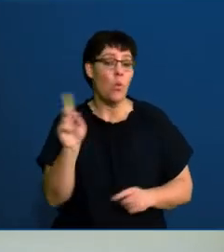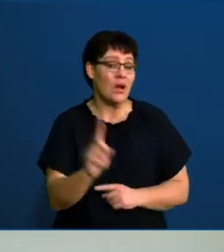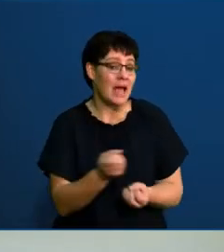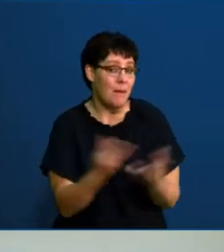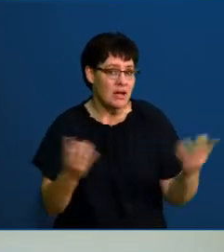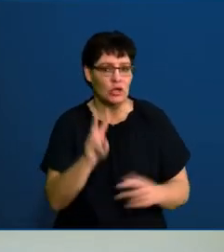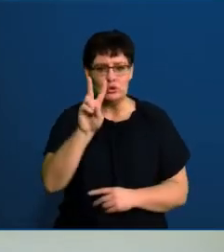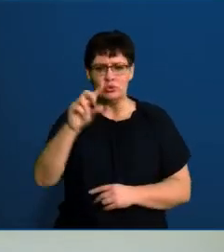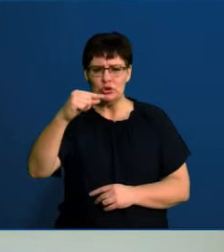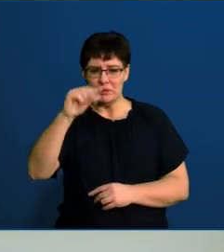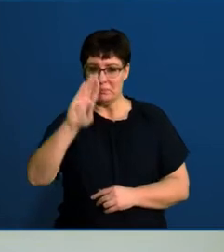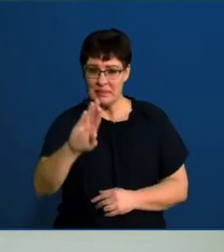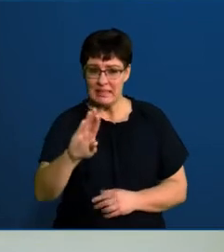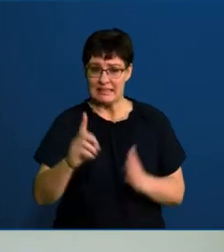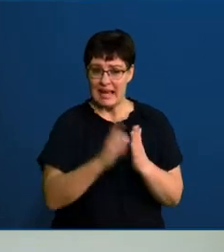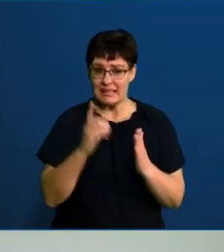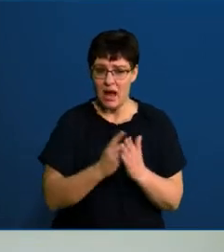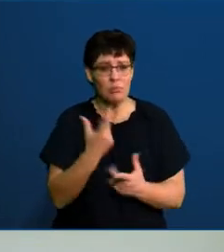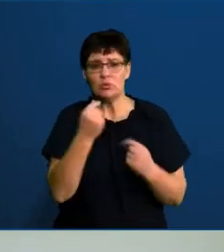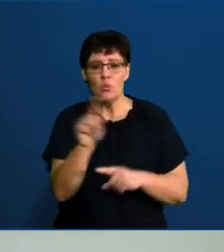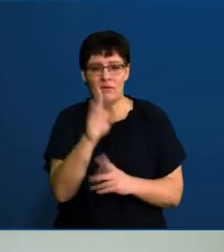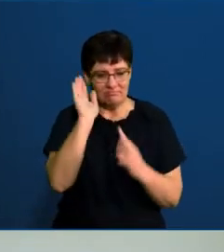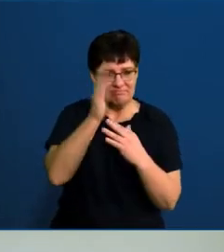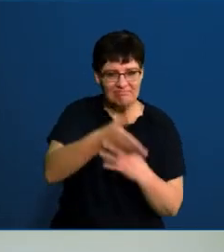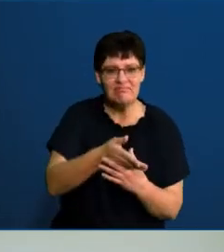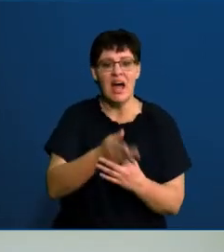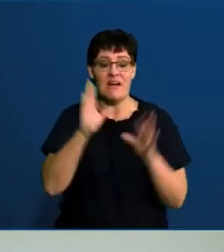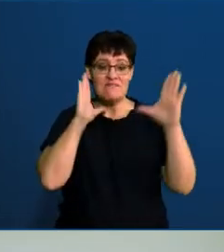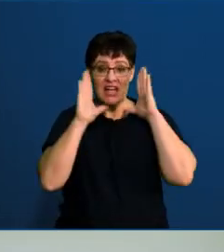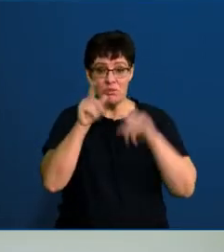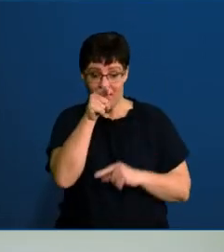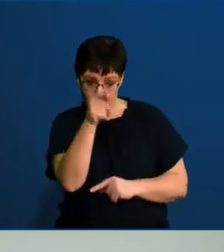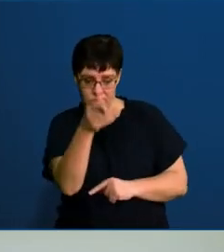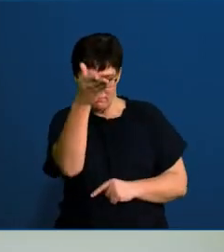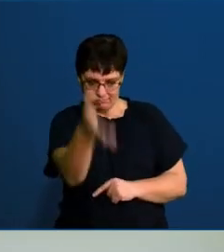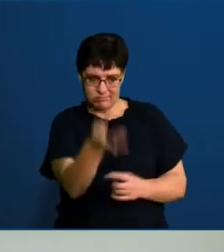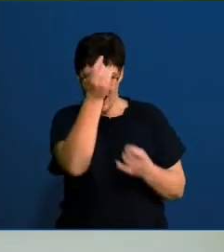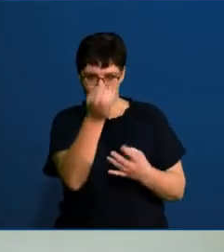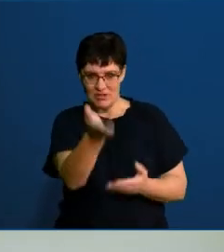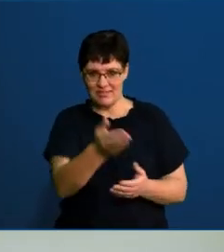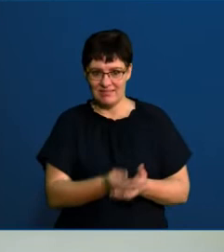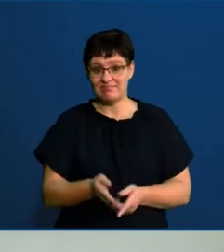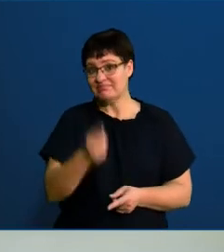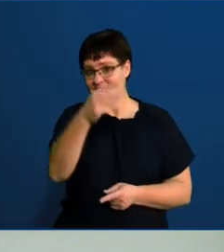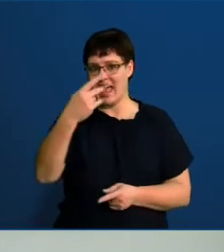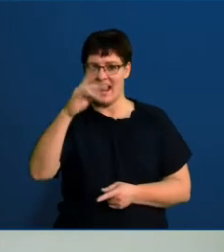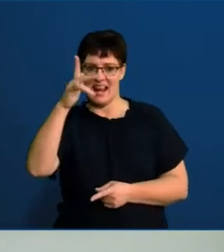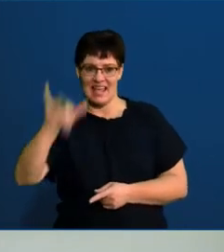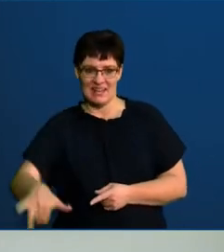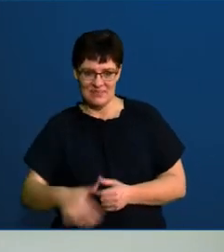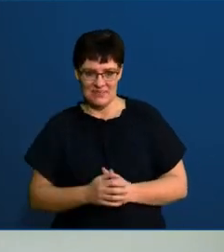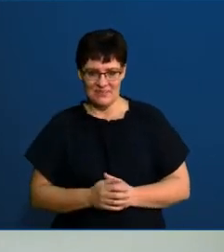data. All you need to do is go to our Facebook page and all the details will be there. Straight to you, Hayley. Thank you so much. Thank